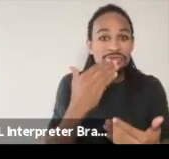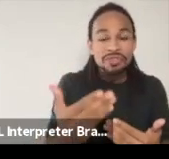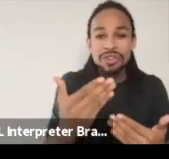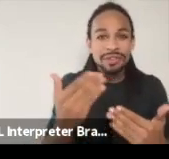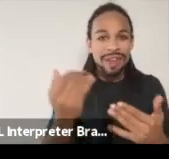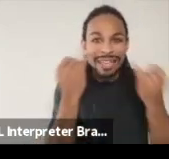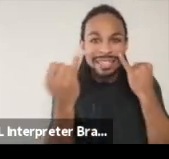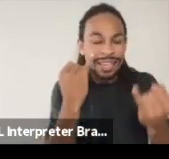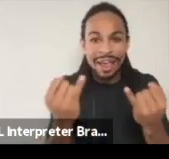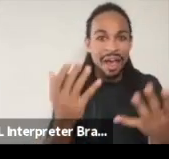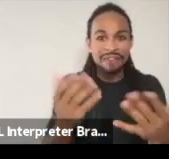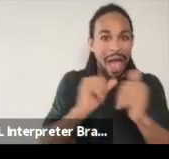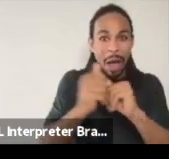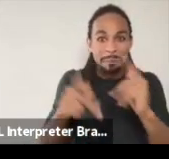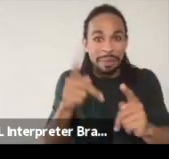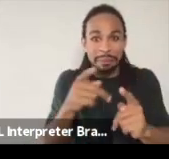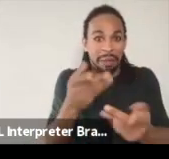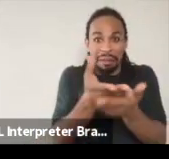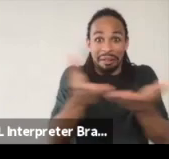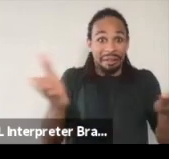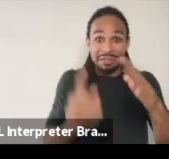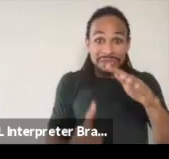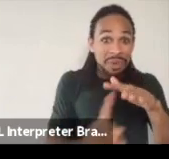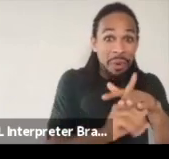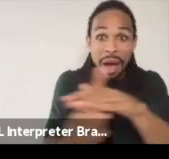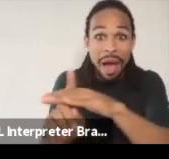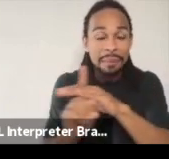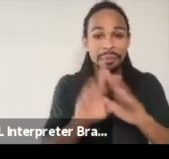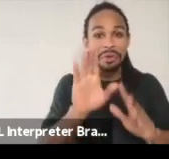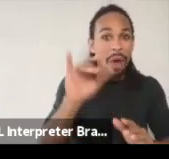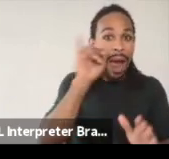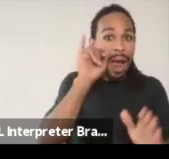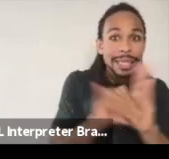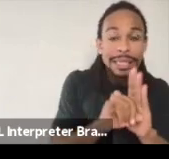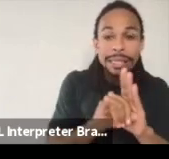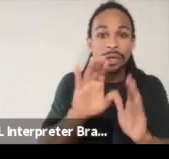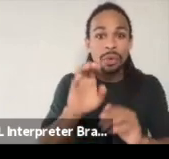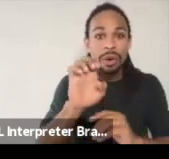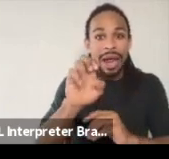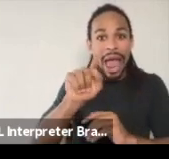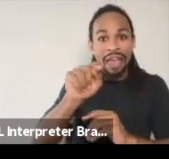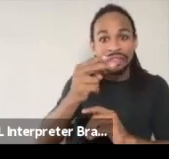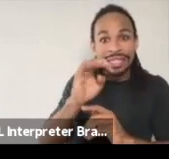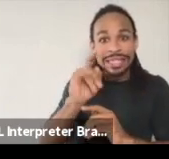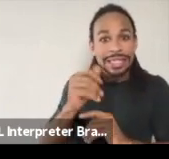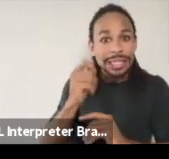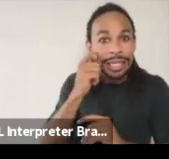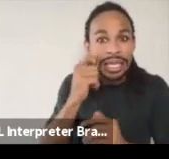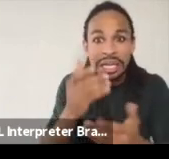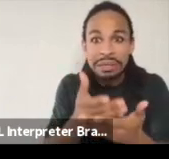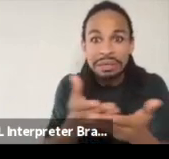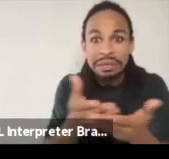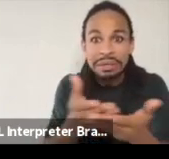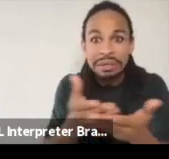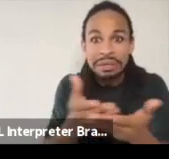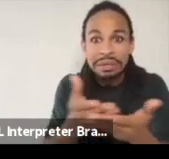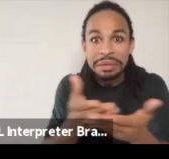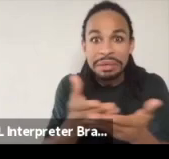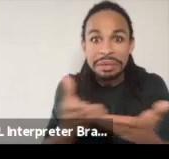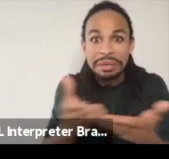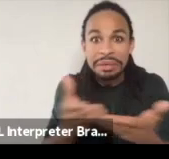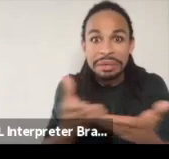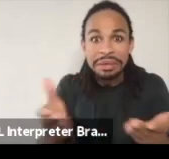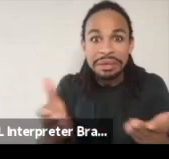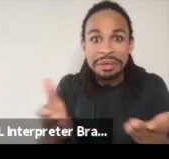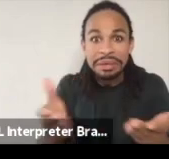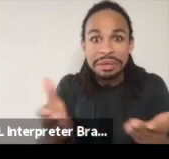space. I think it would just help us have some clarity, and you can choose more than one, of course, if necessary, which for